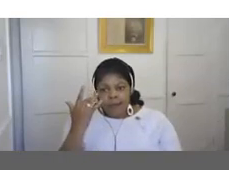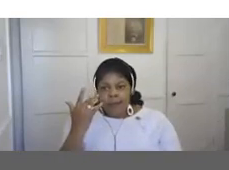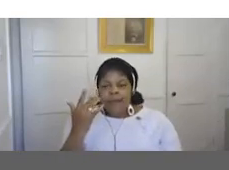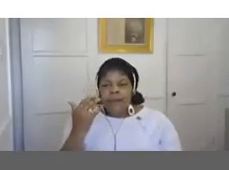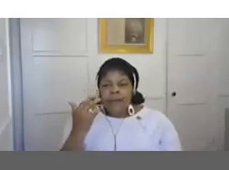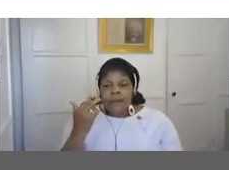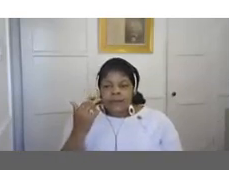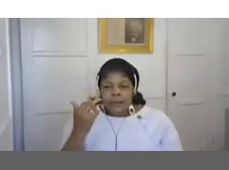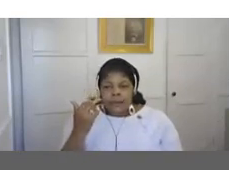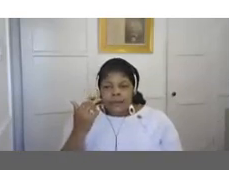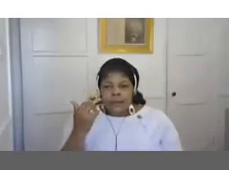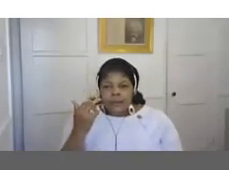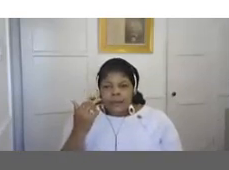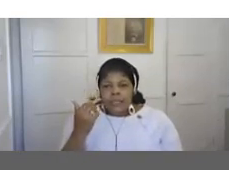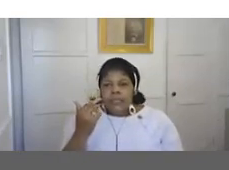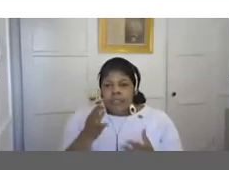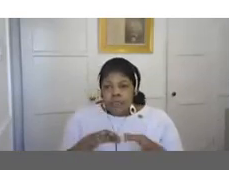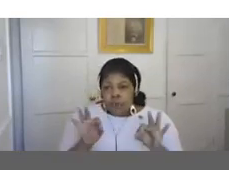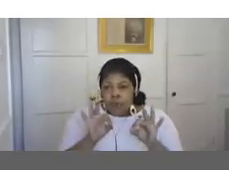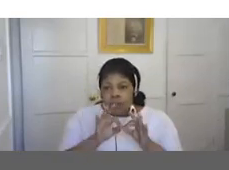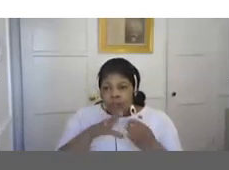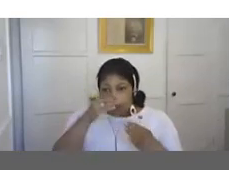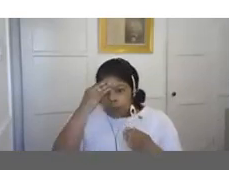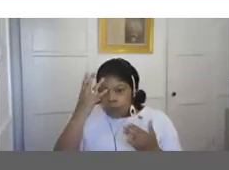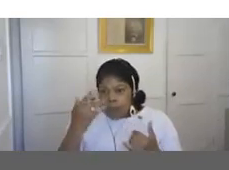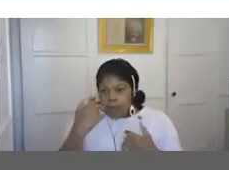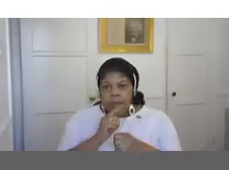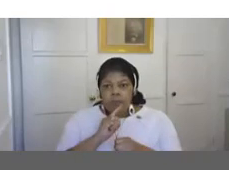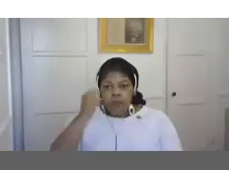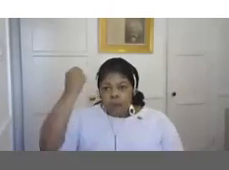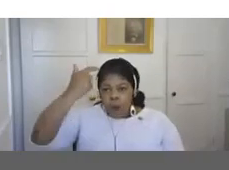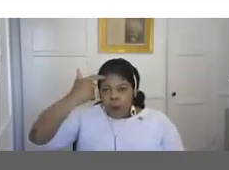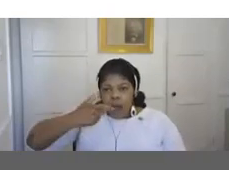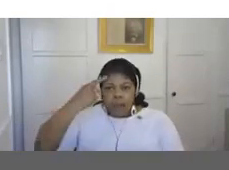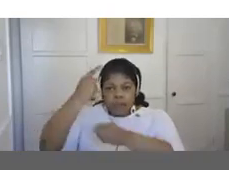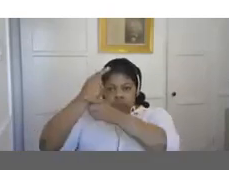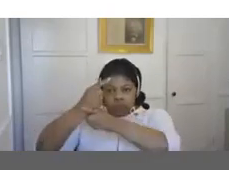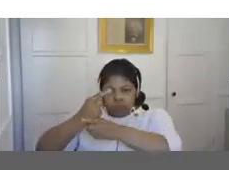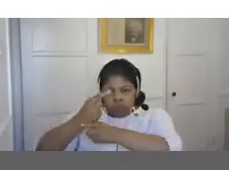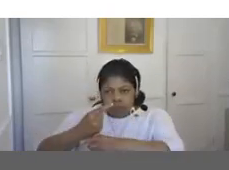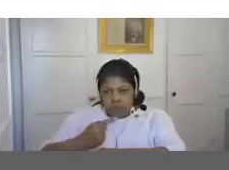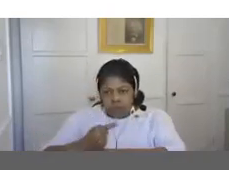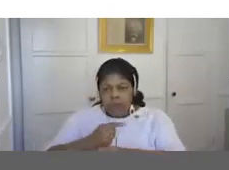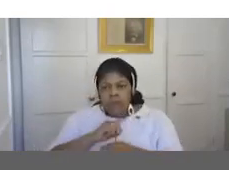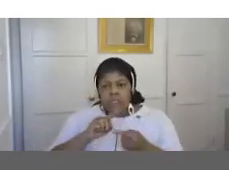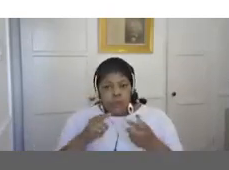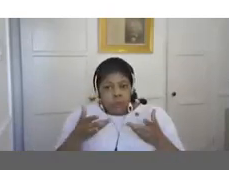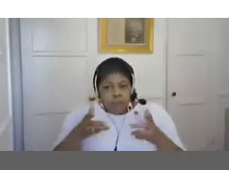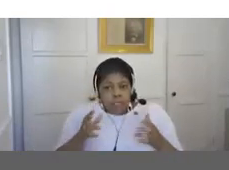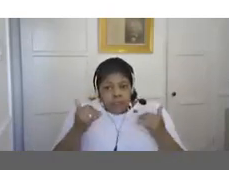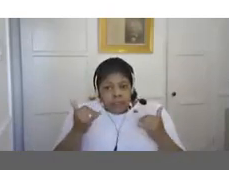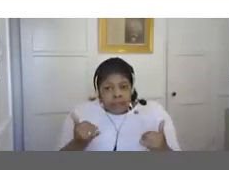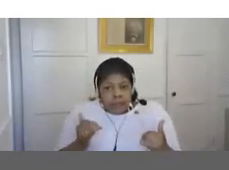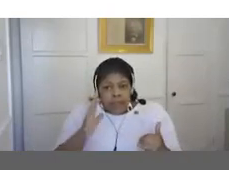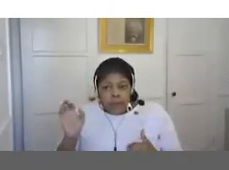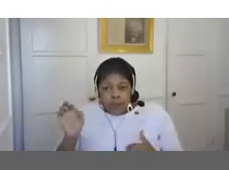of these colors are accurate. So I'm going to go back after I'm done recording today. I'm going to make sure that the colors that we have